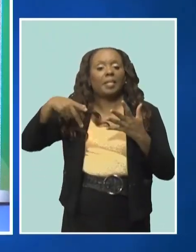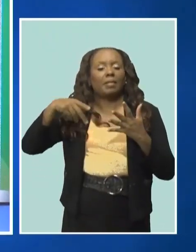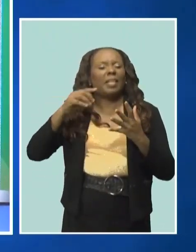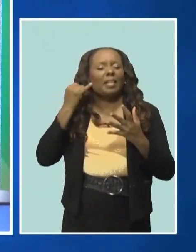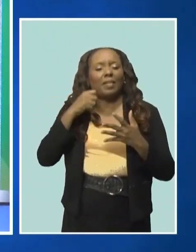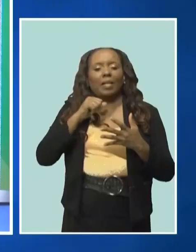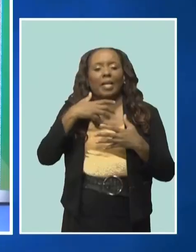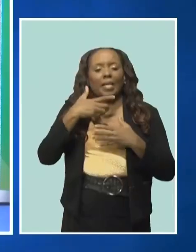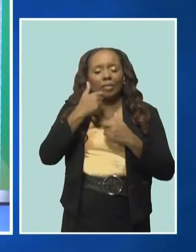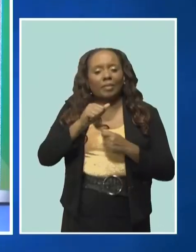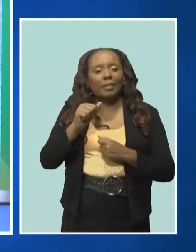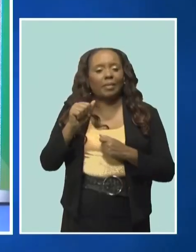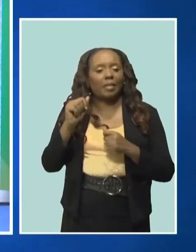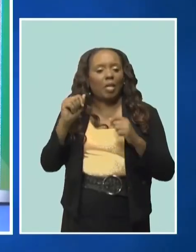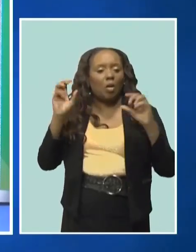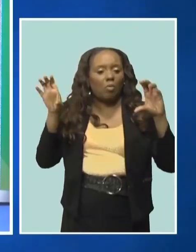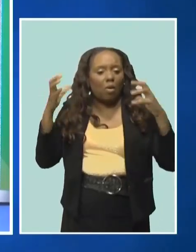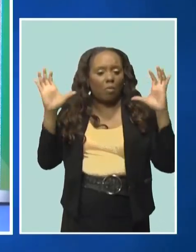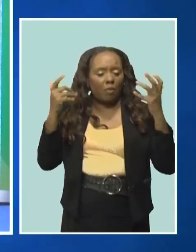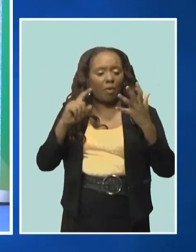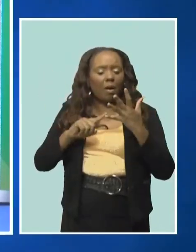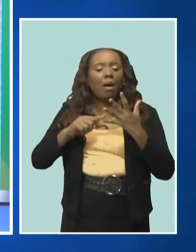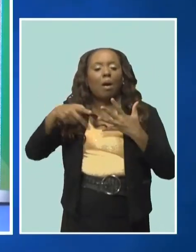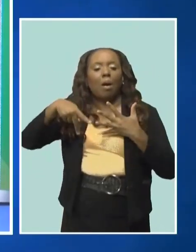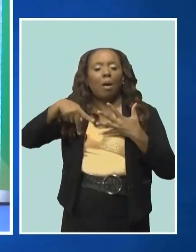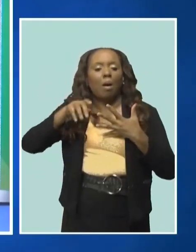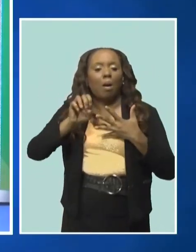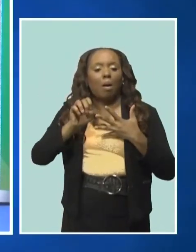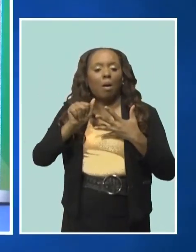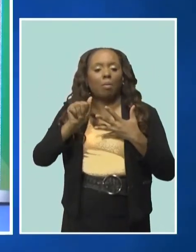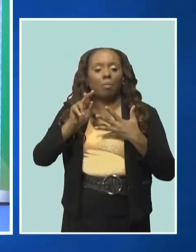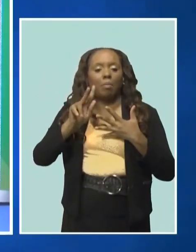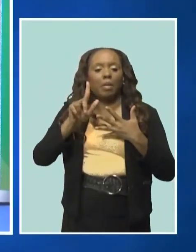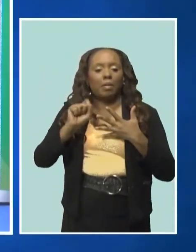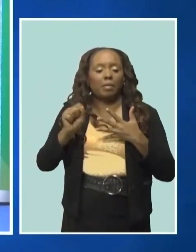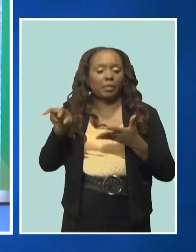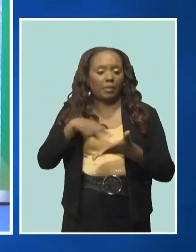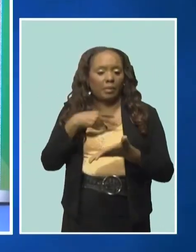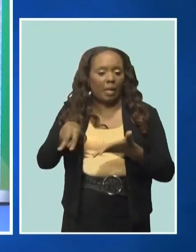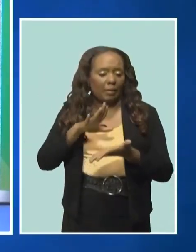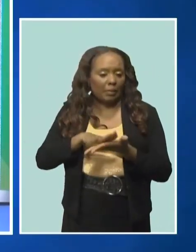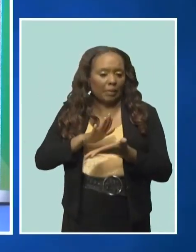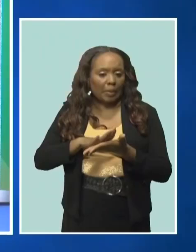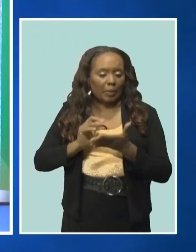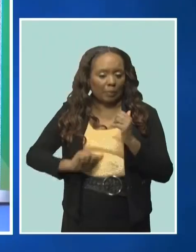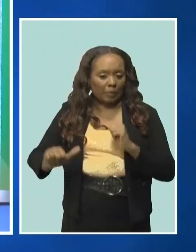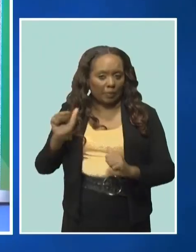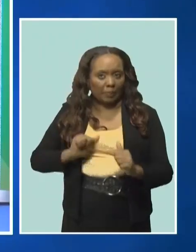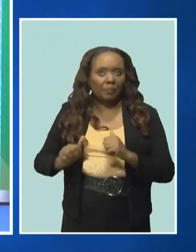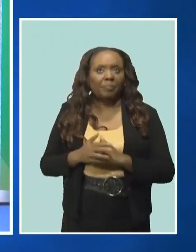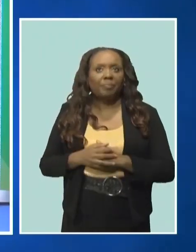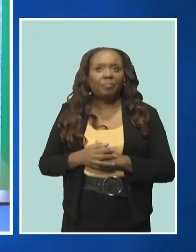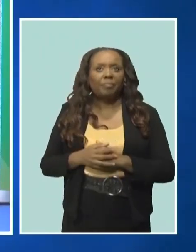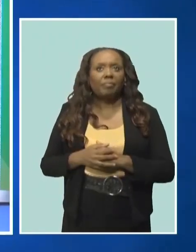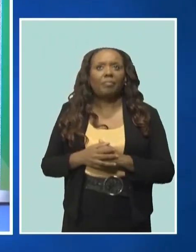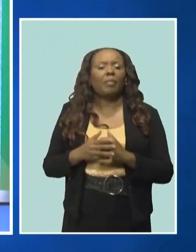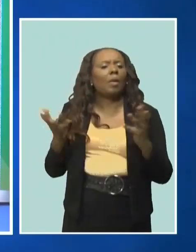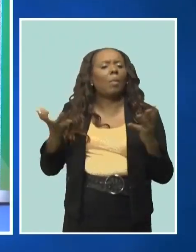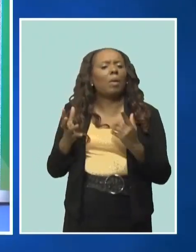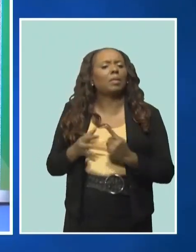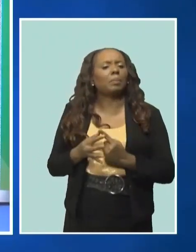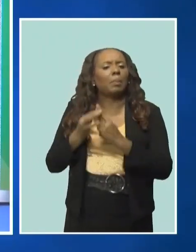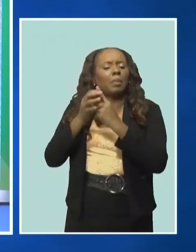Academy's 2024 dance production, Take the Stage. What is unique about this box office